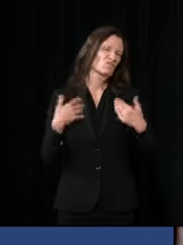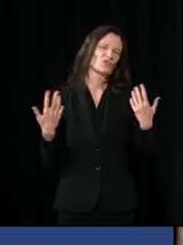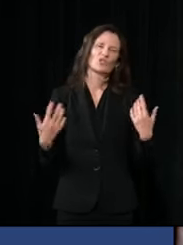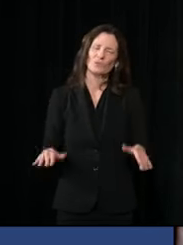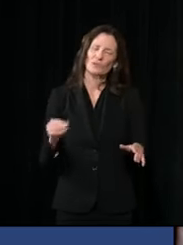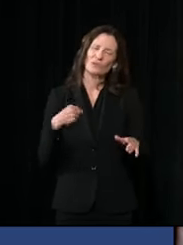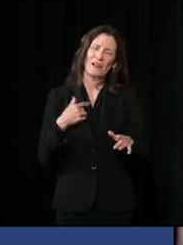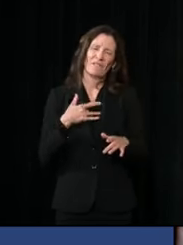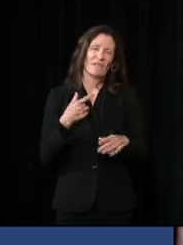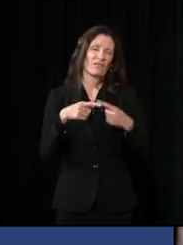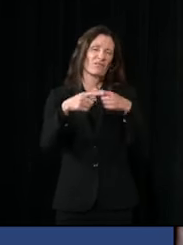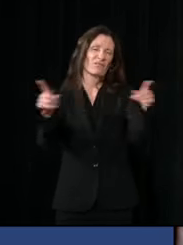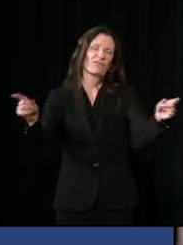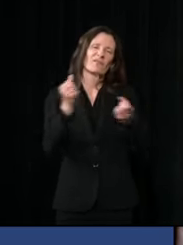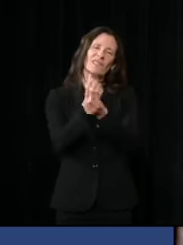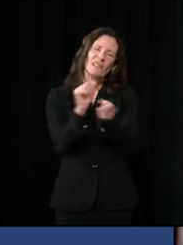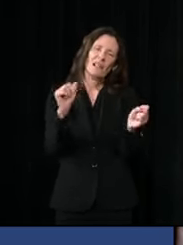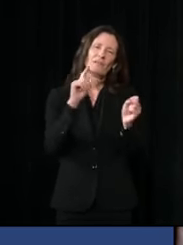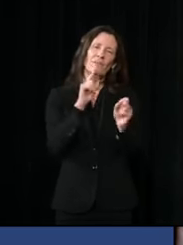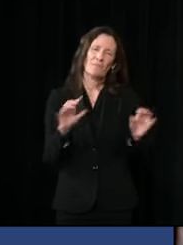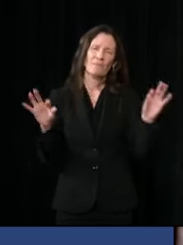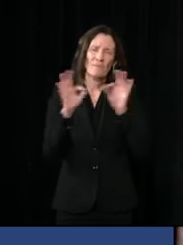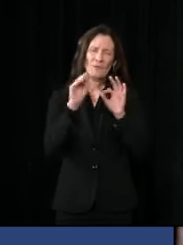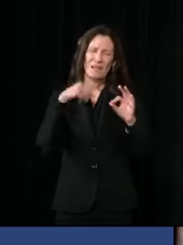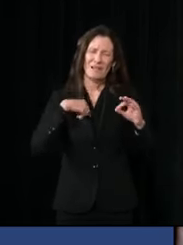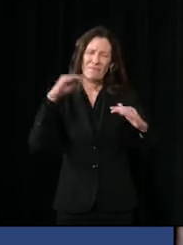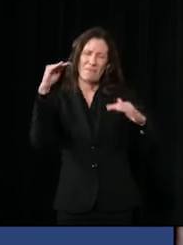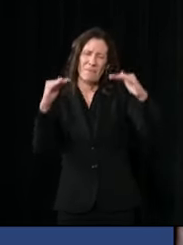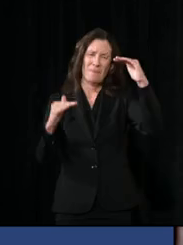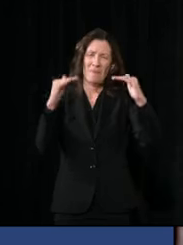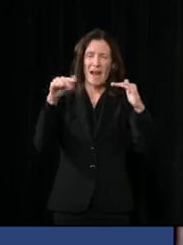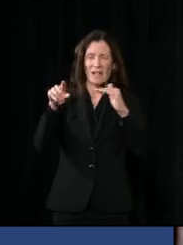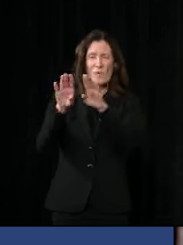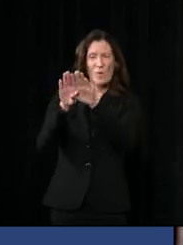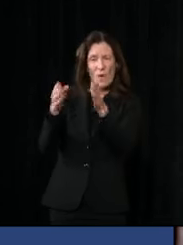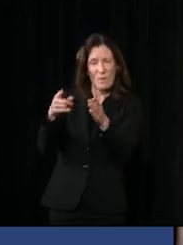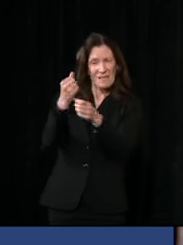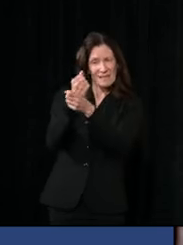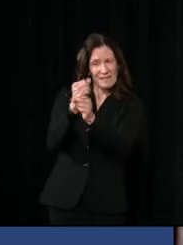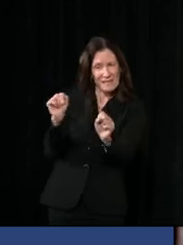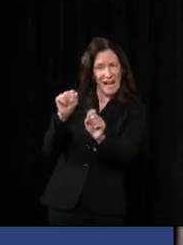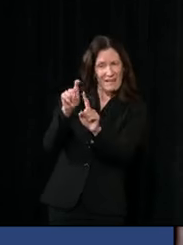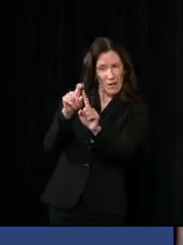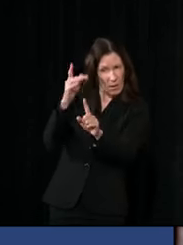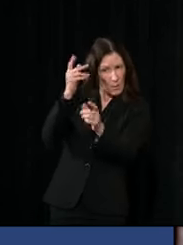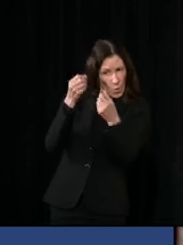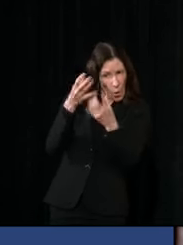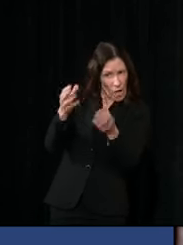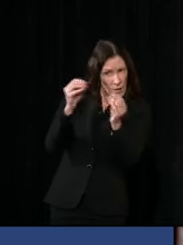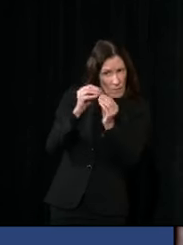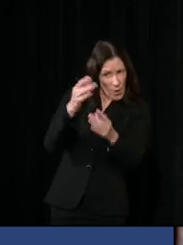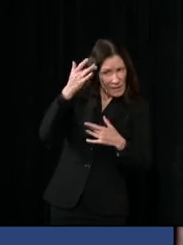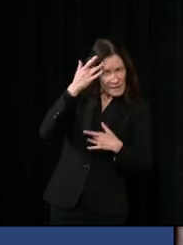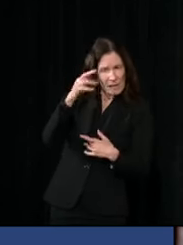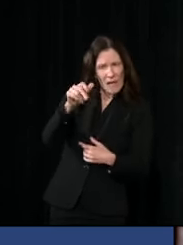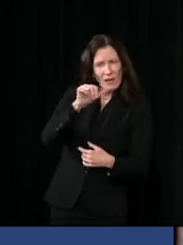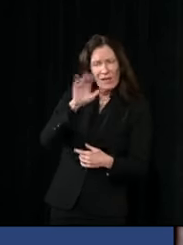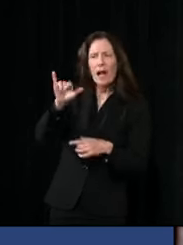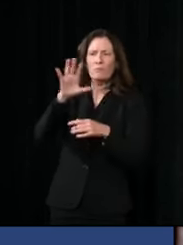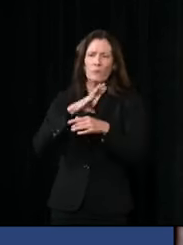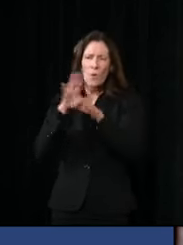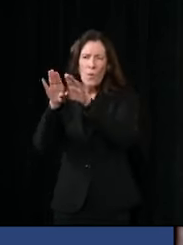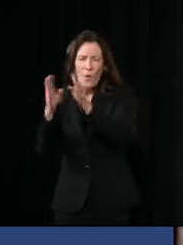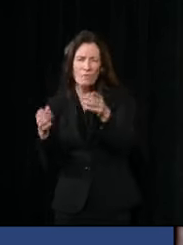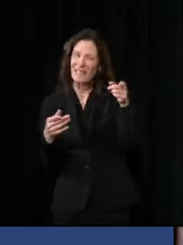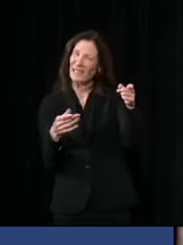two, the goal of keeping people safe and the goal of getting this Commonwealth back on its feet. And we've got to do that, as